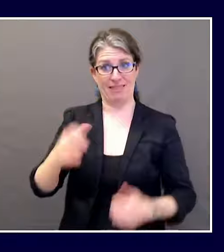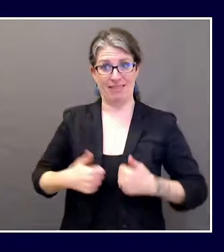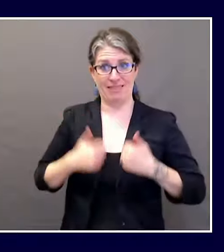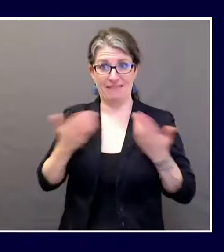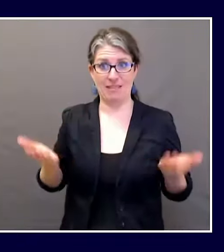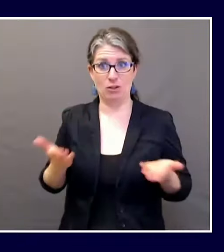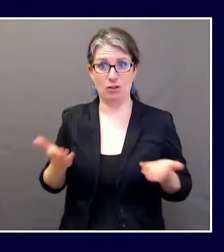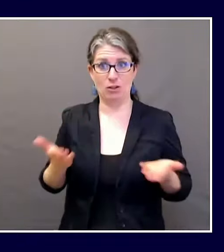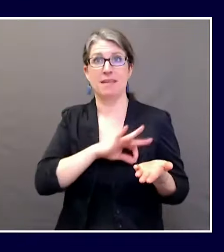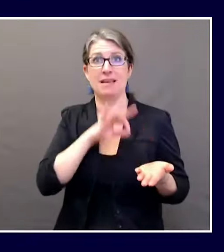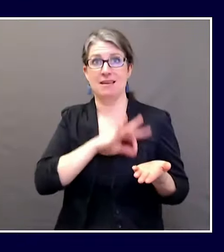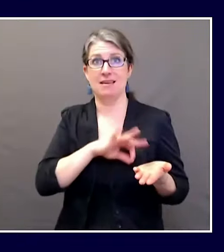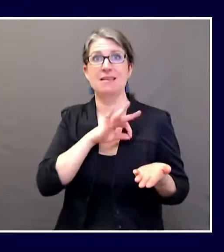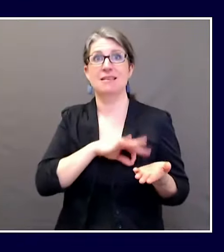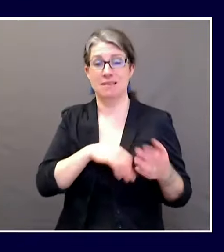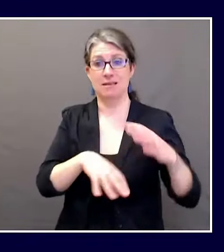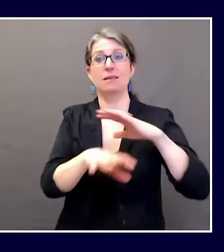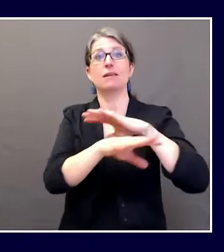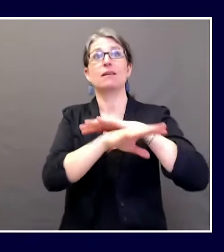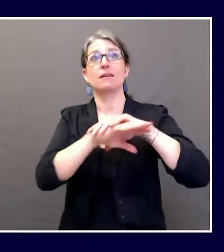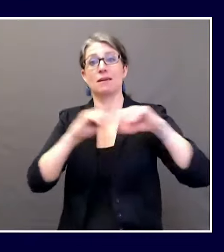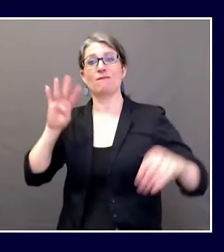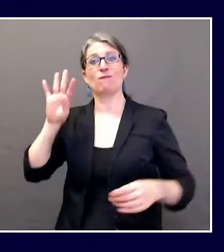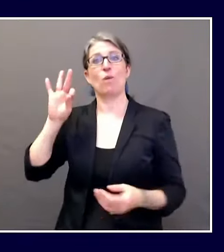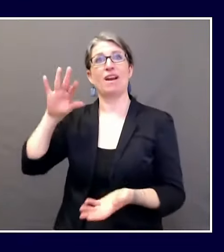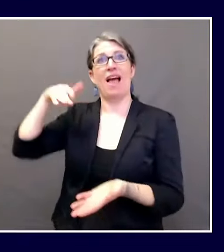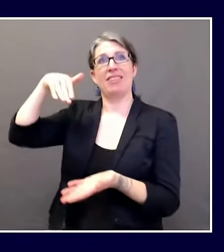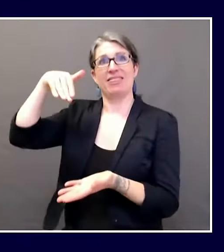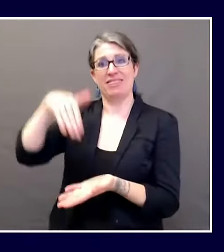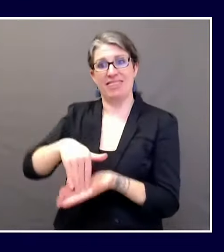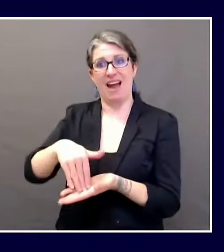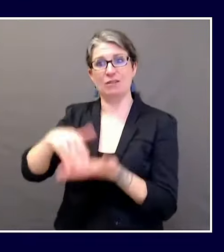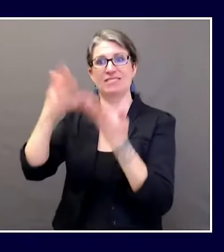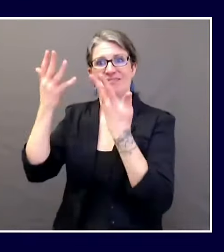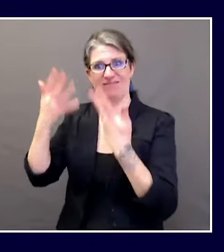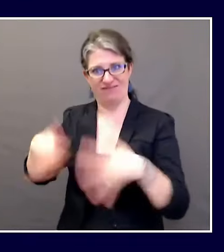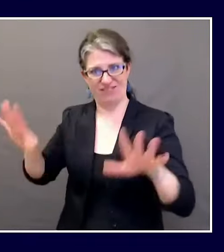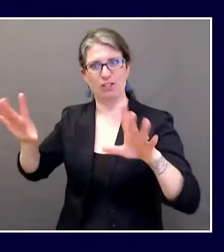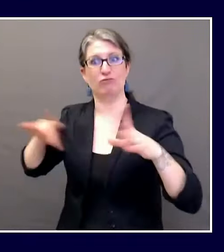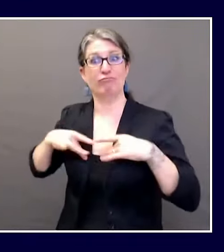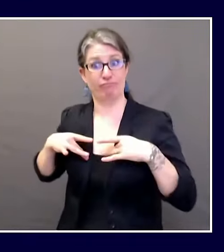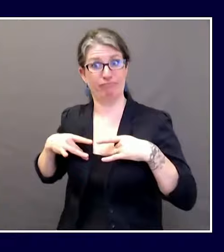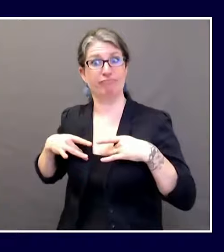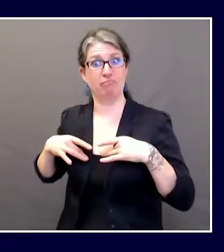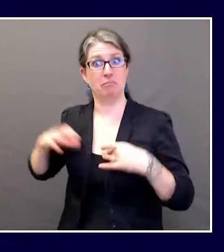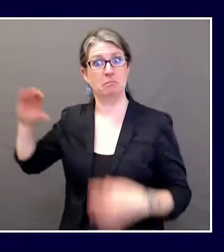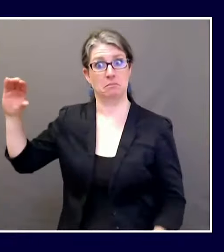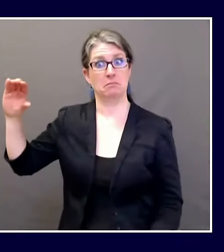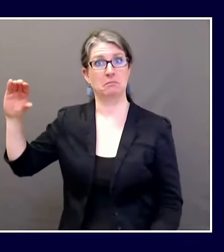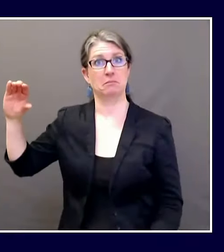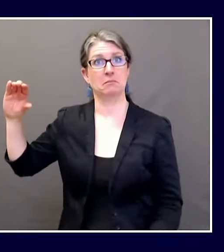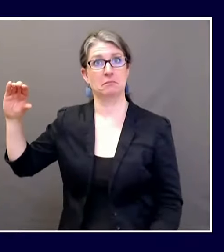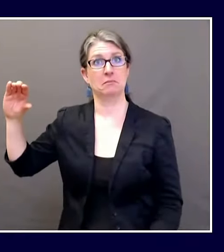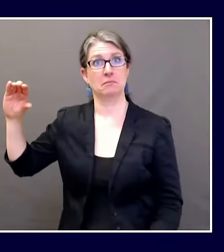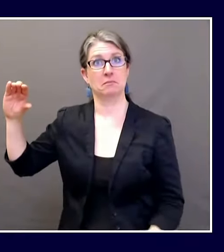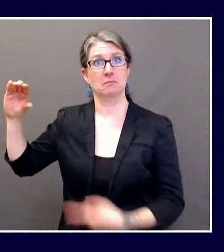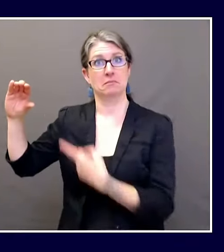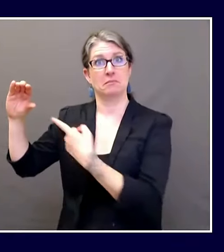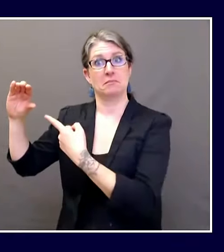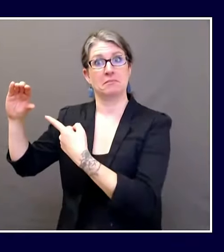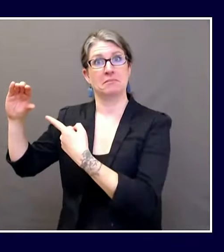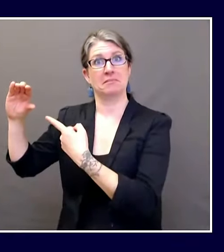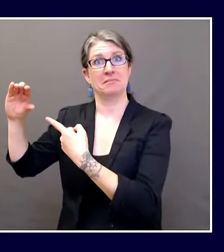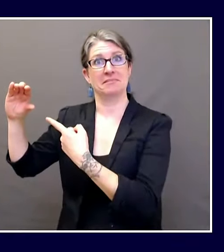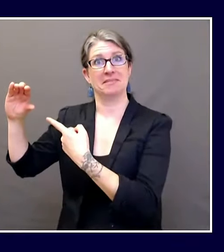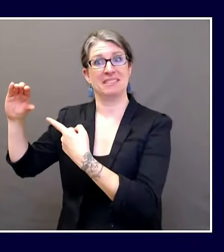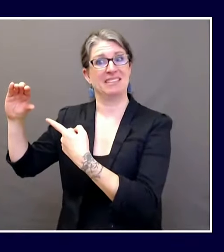country around the globe, we actually will need to vaccinate more than that 50 or 52 or 54%, because